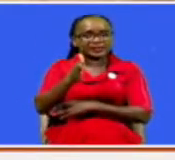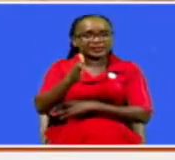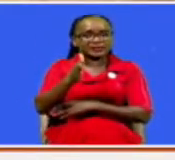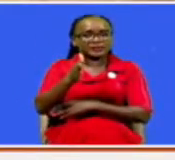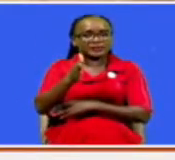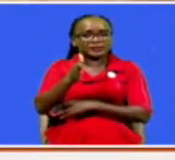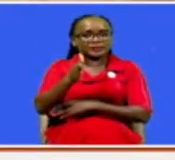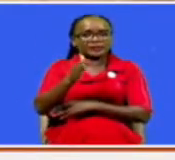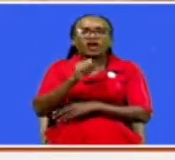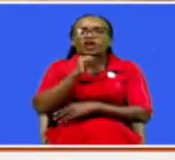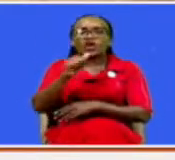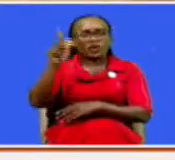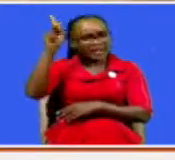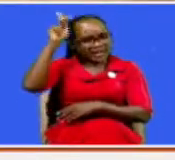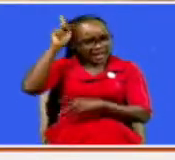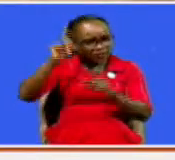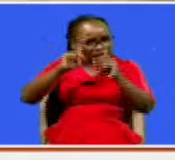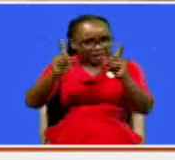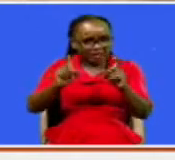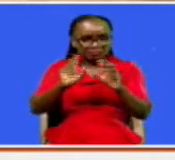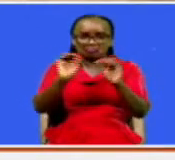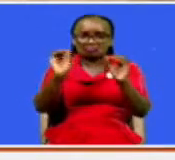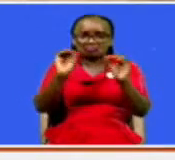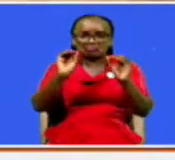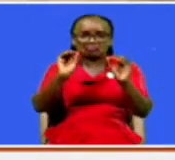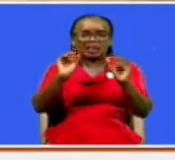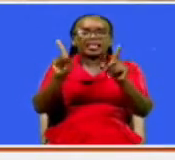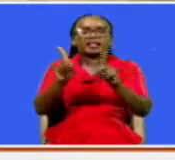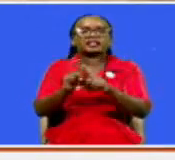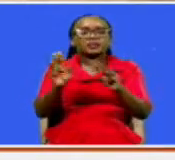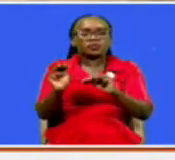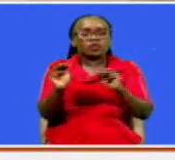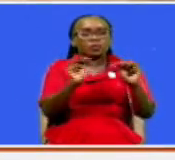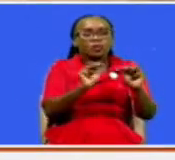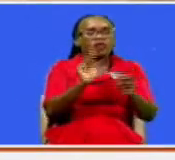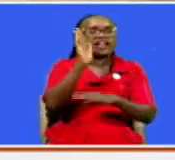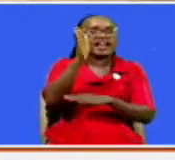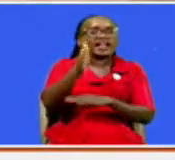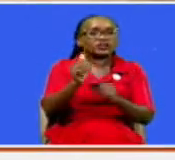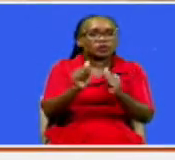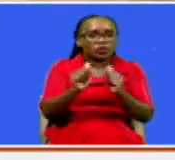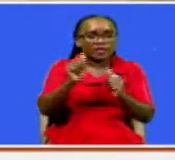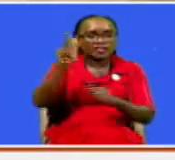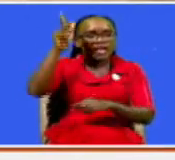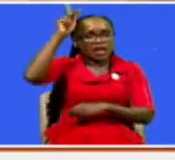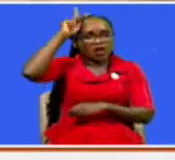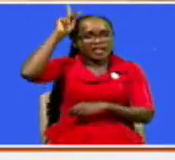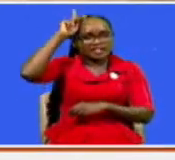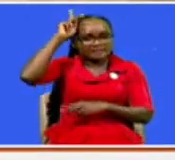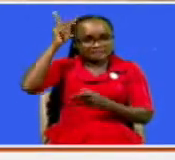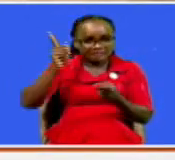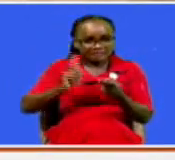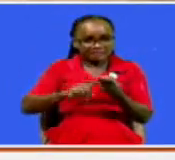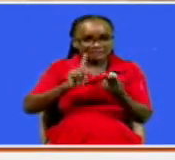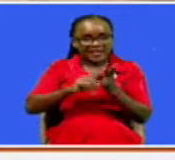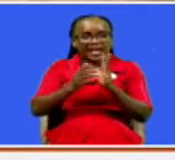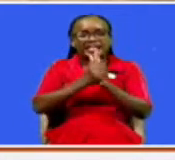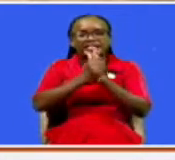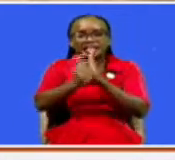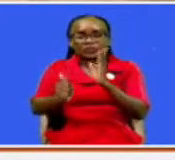just knowledge and exams, it should move in the direction of knowledge,